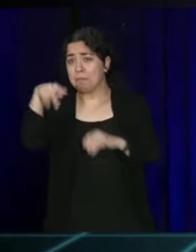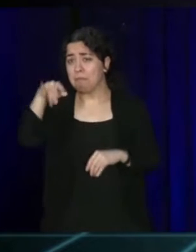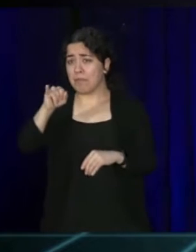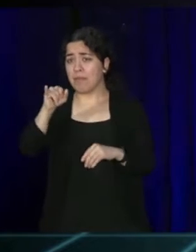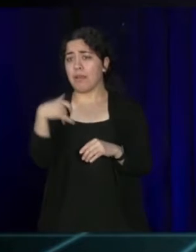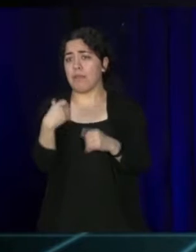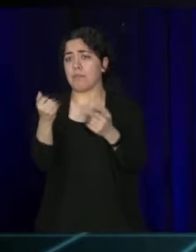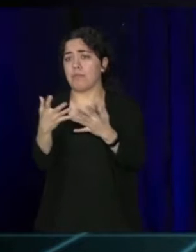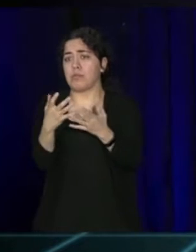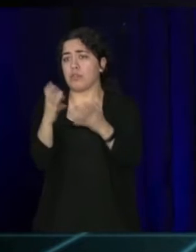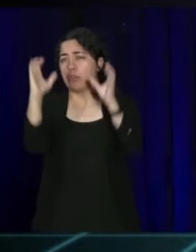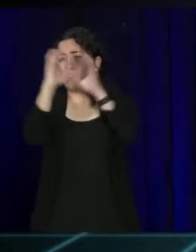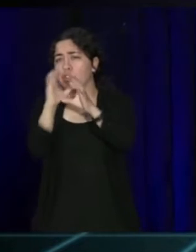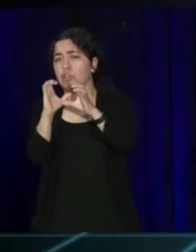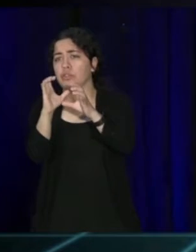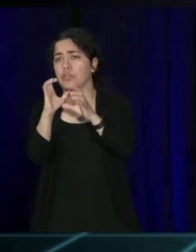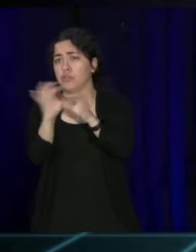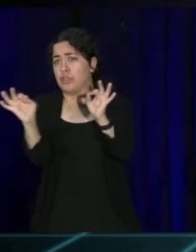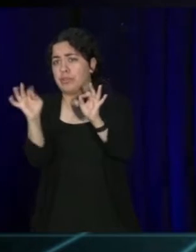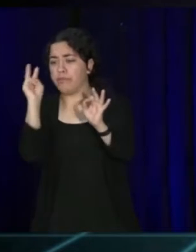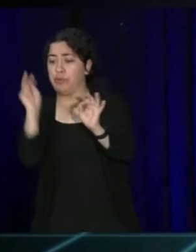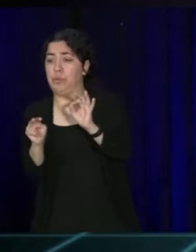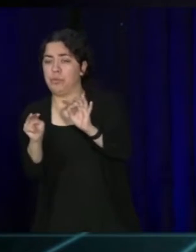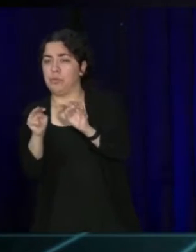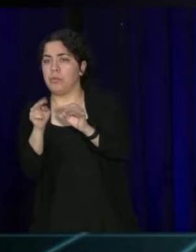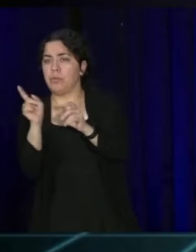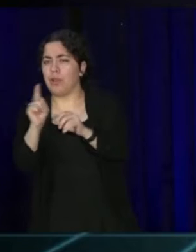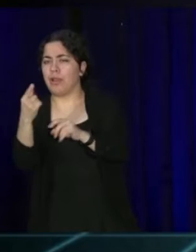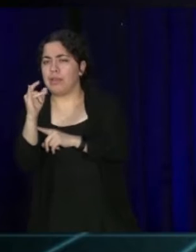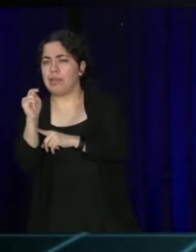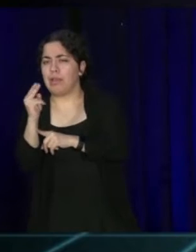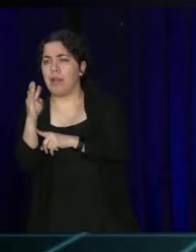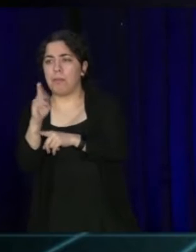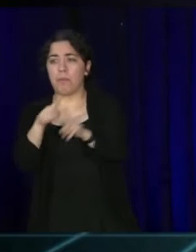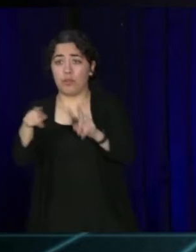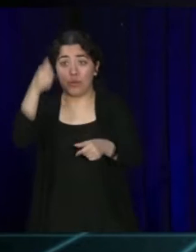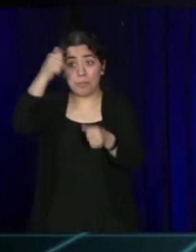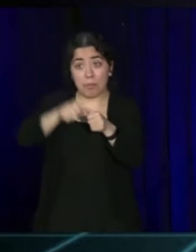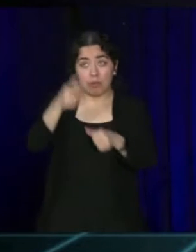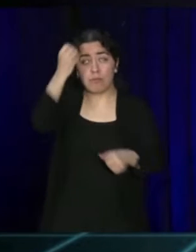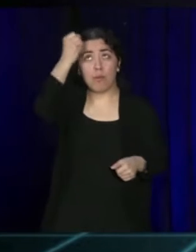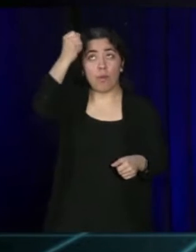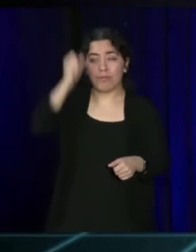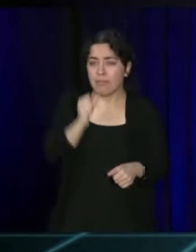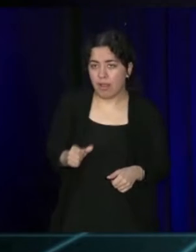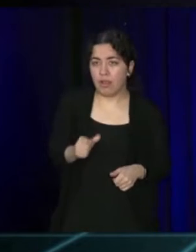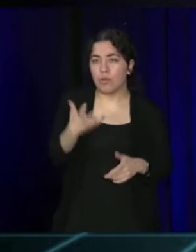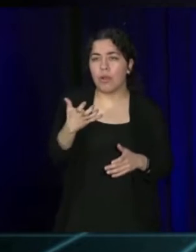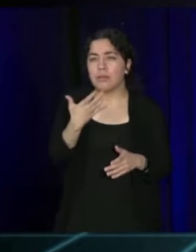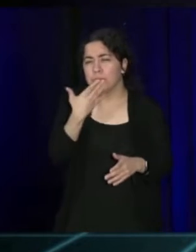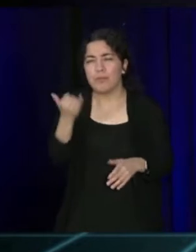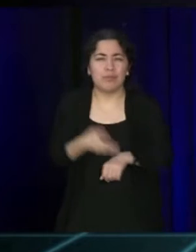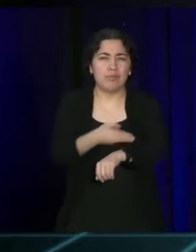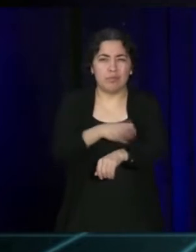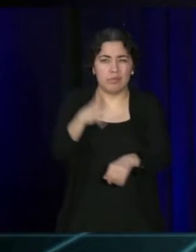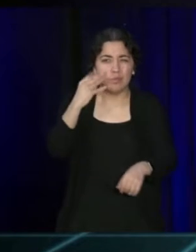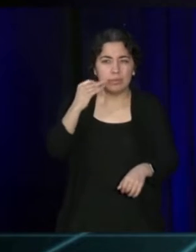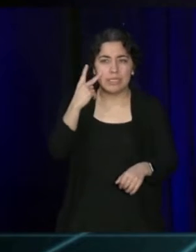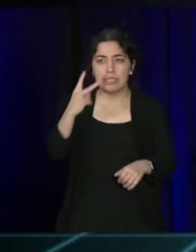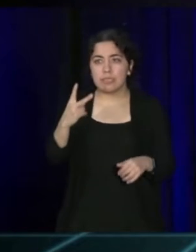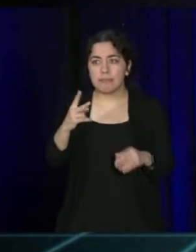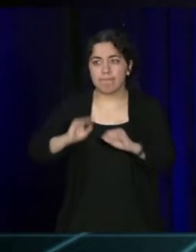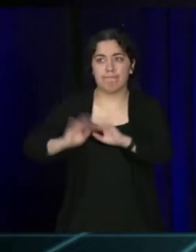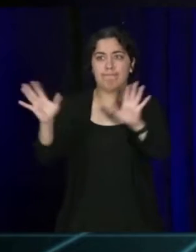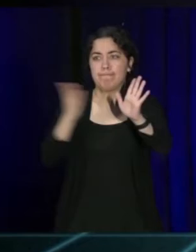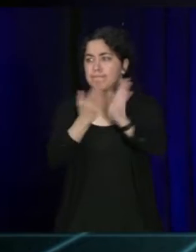you can do with GitHub. But no one's going to remember that. Like we kind of want something like a better experience to see what's happening in